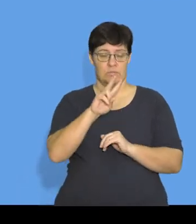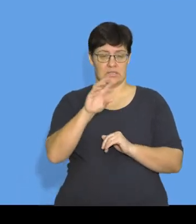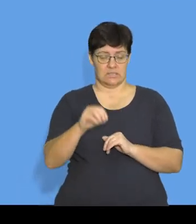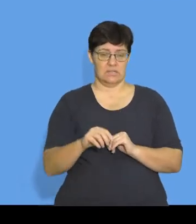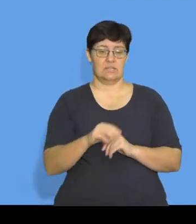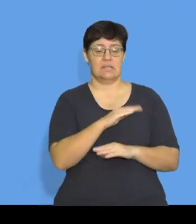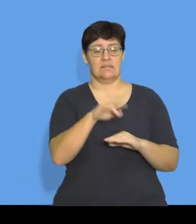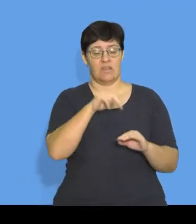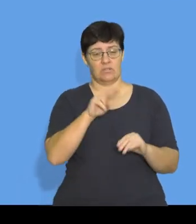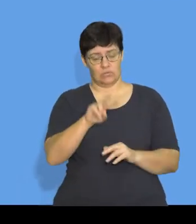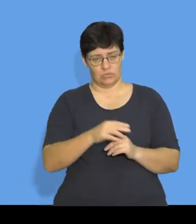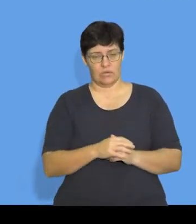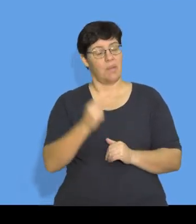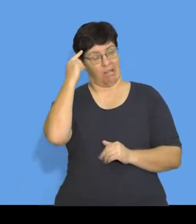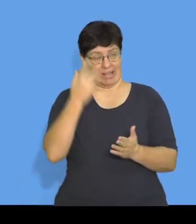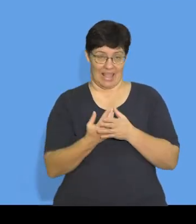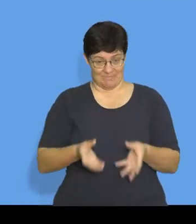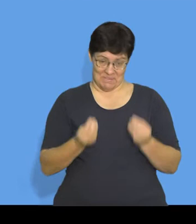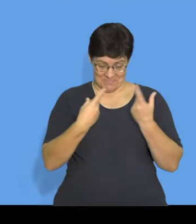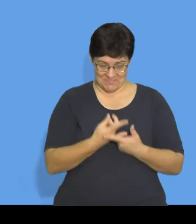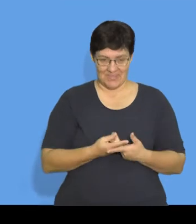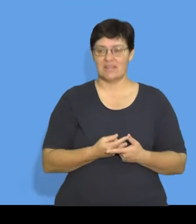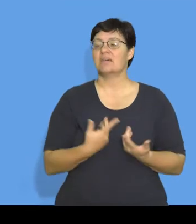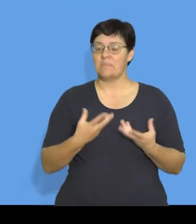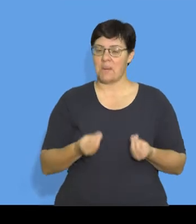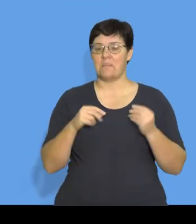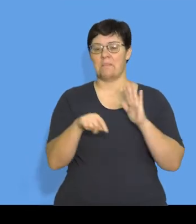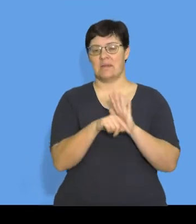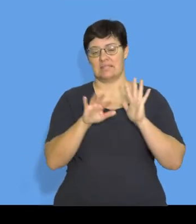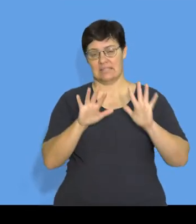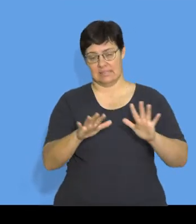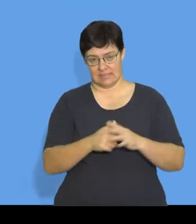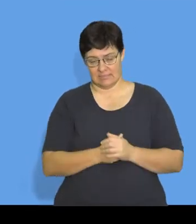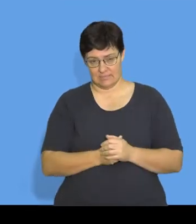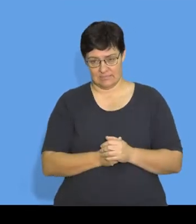2. I can do this one in my head. And now I get minus 10.